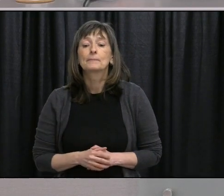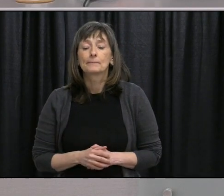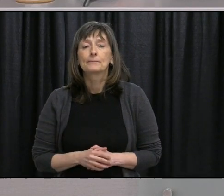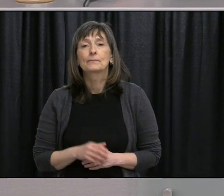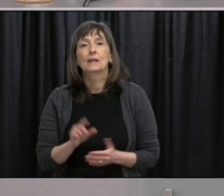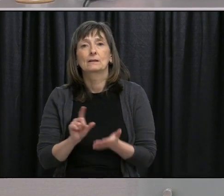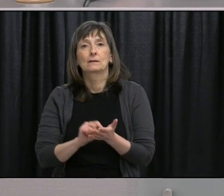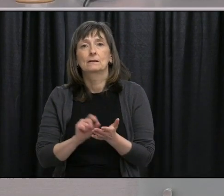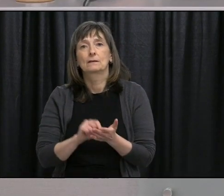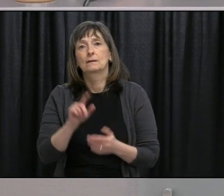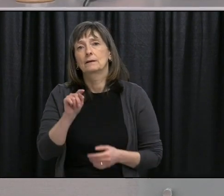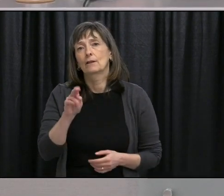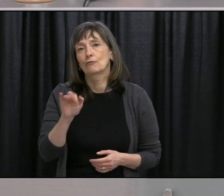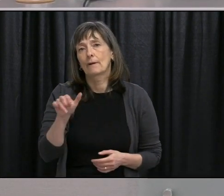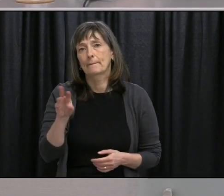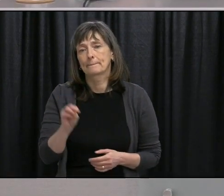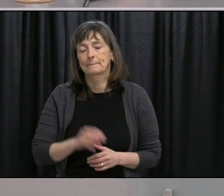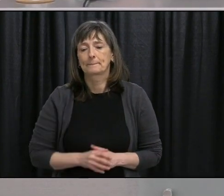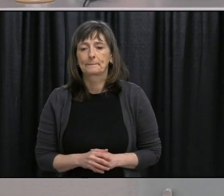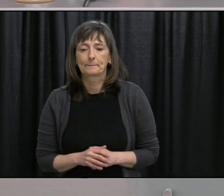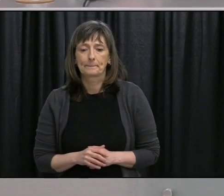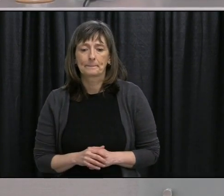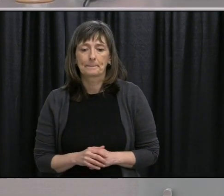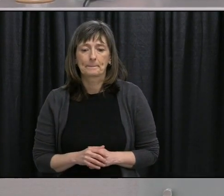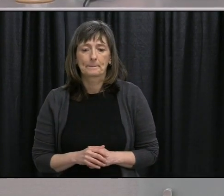of the Telegram. Please go ahead.